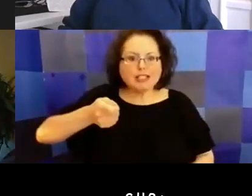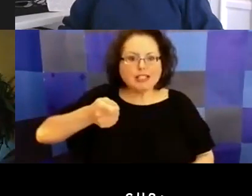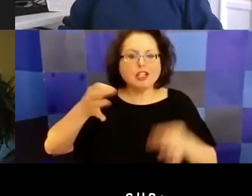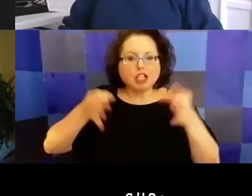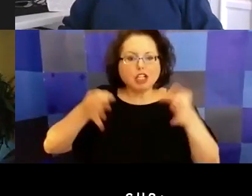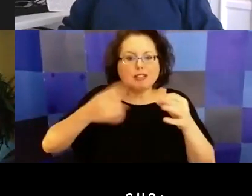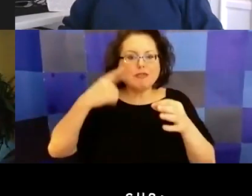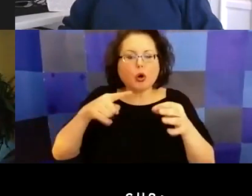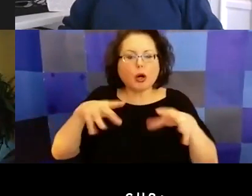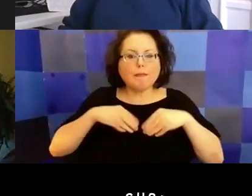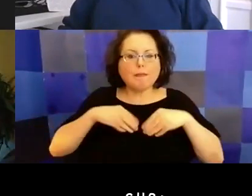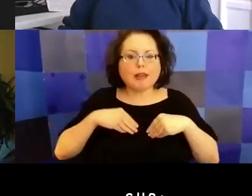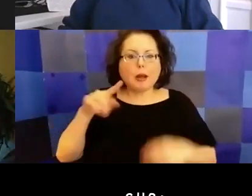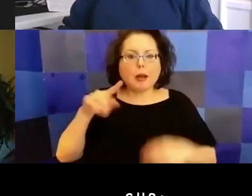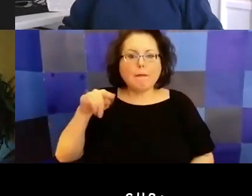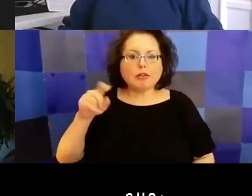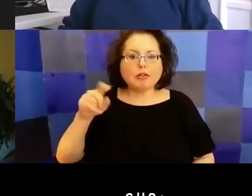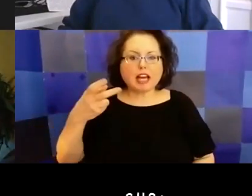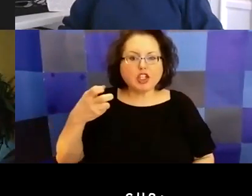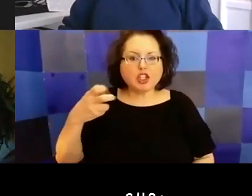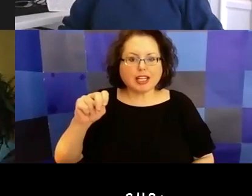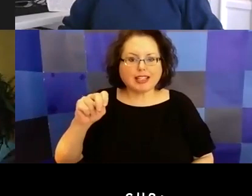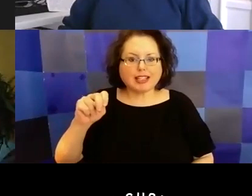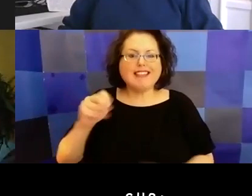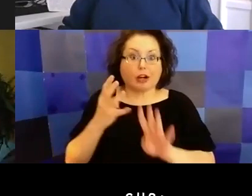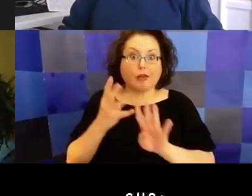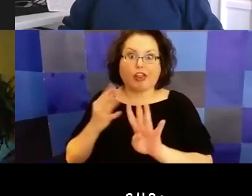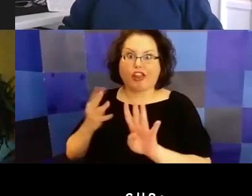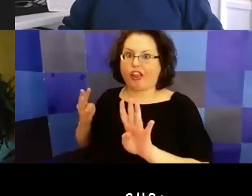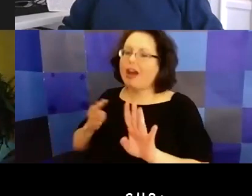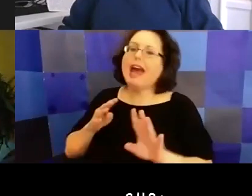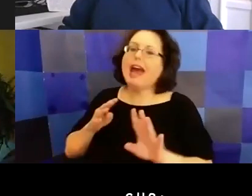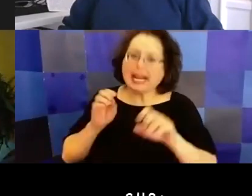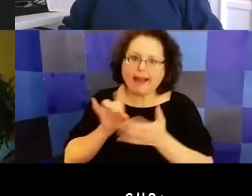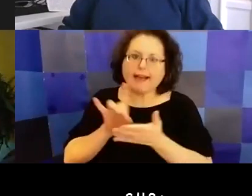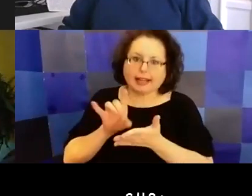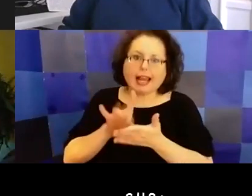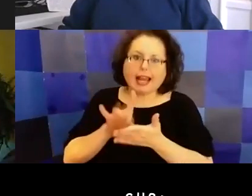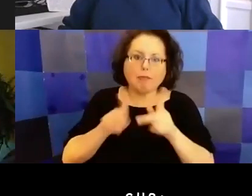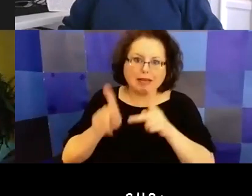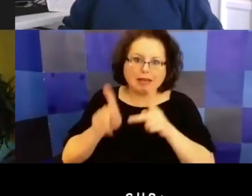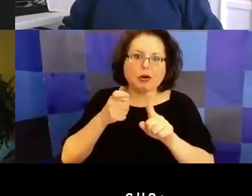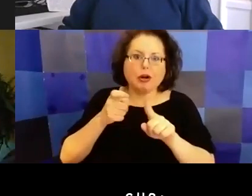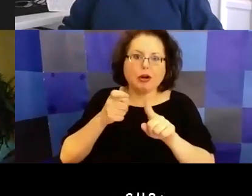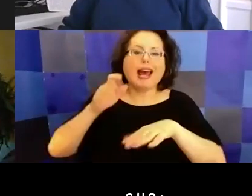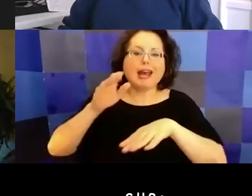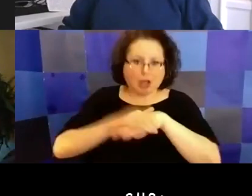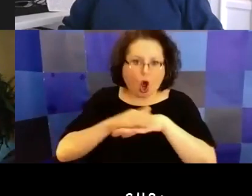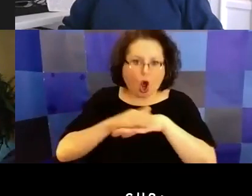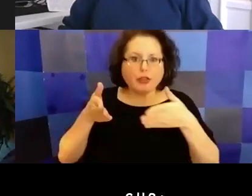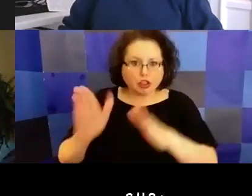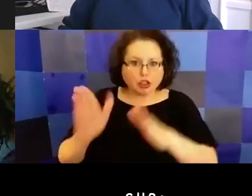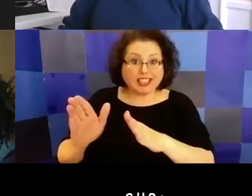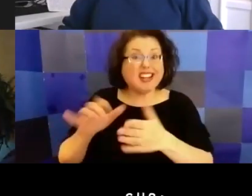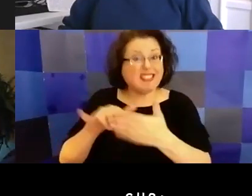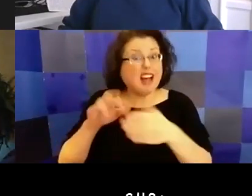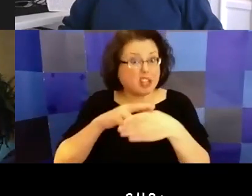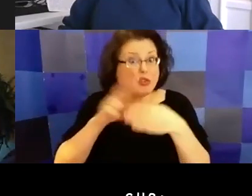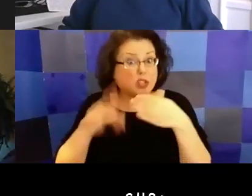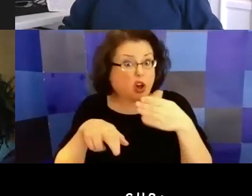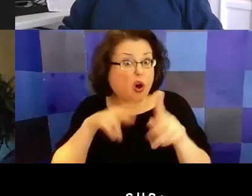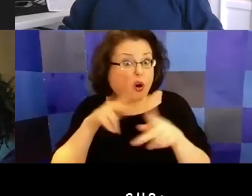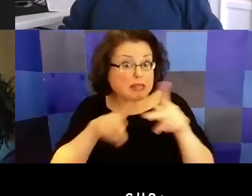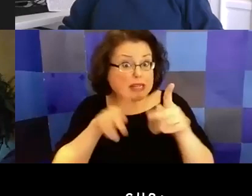up and that can result in people being put out on the street and that are resulting in people being put out on the